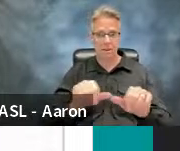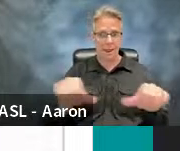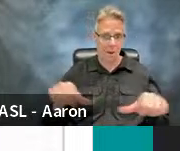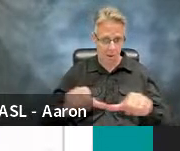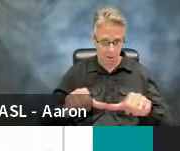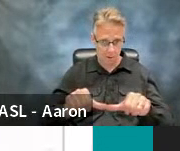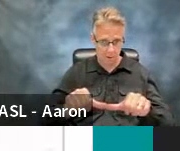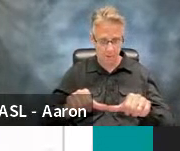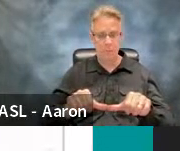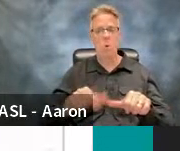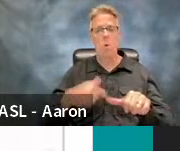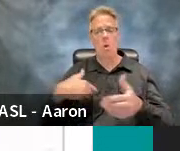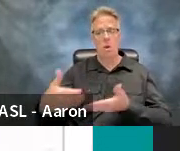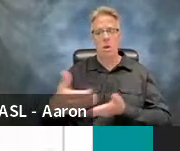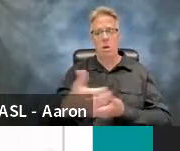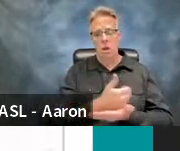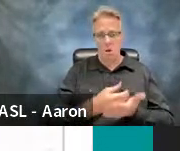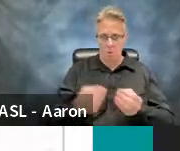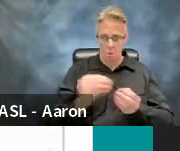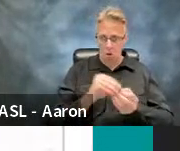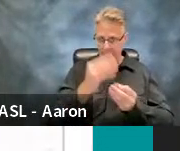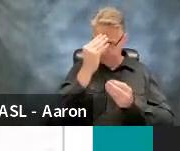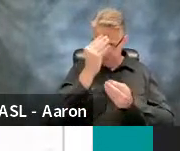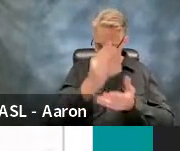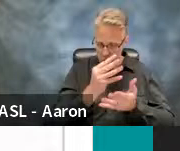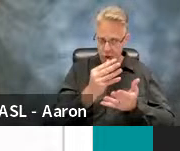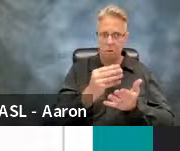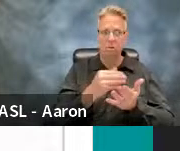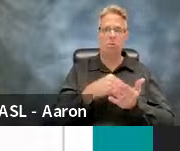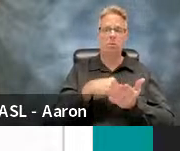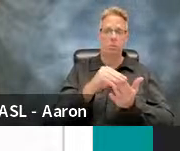that as we gather that additional information,